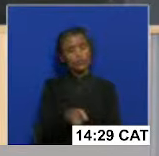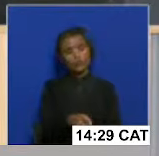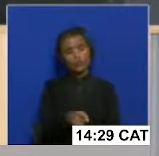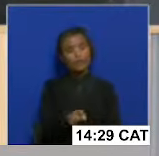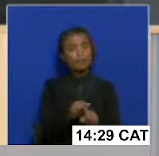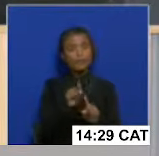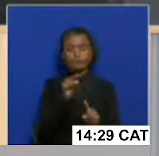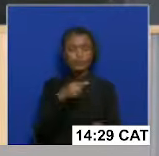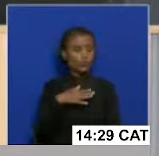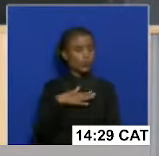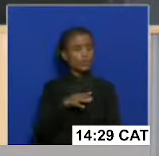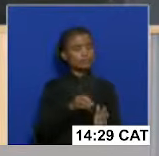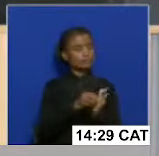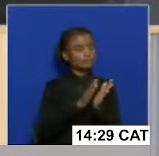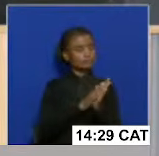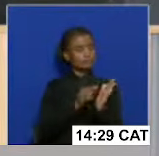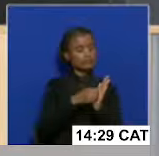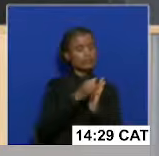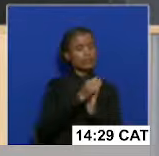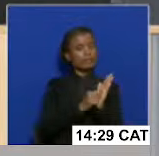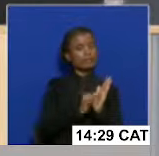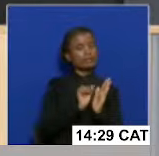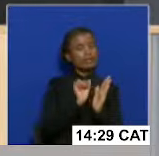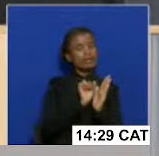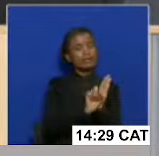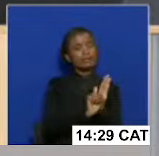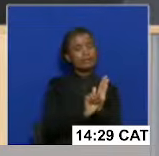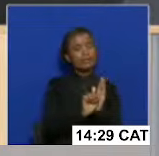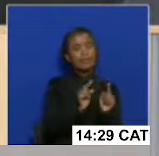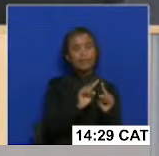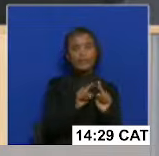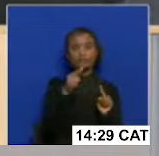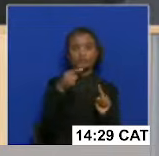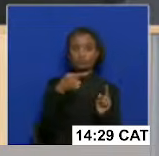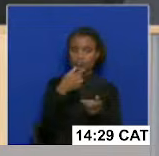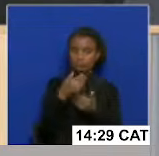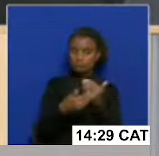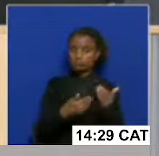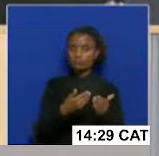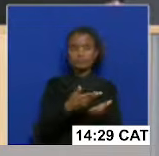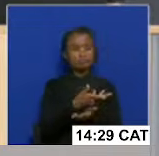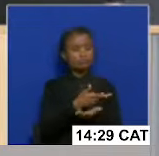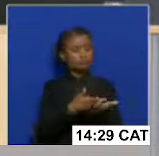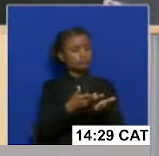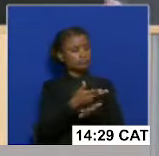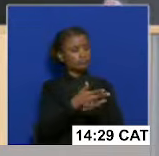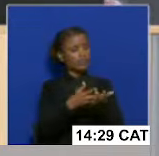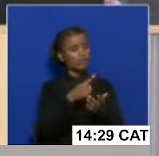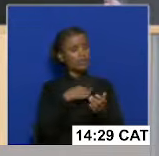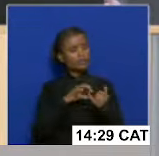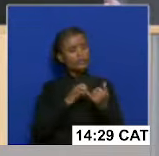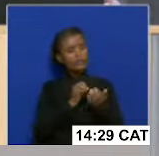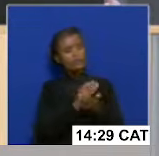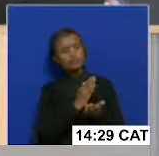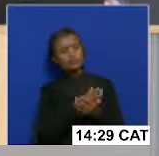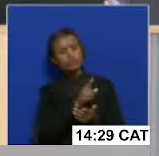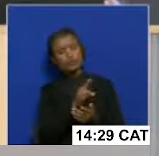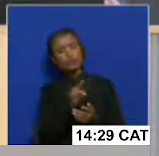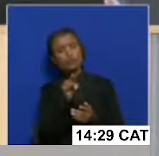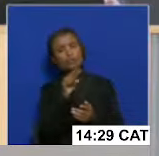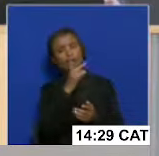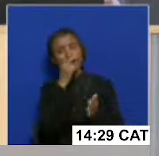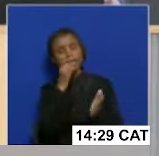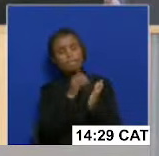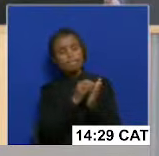were actually engaging her throughout, and what you were looking out for was your own interest. You did not want her to